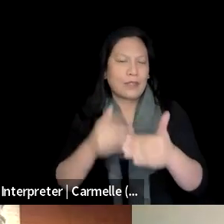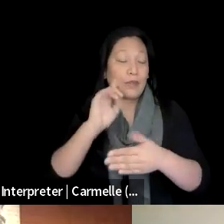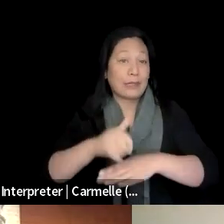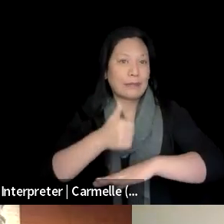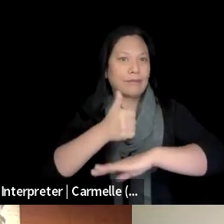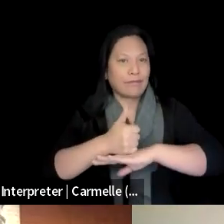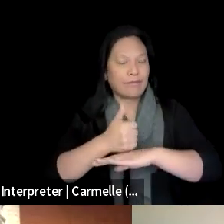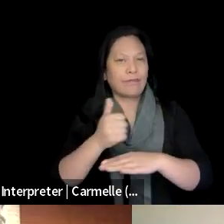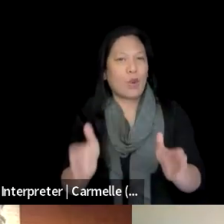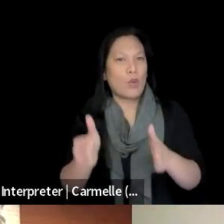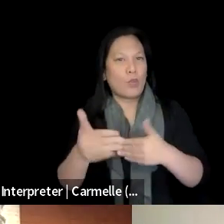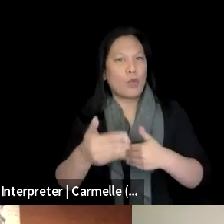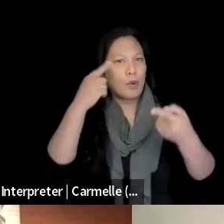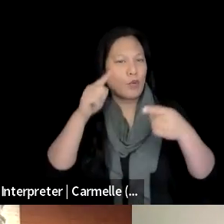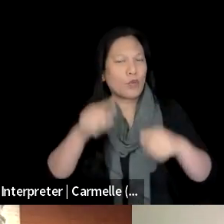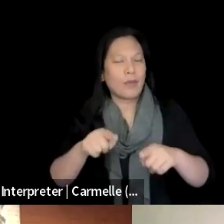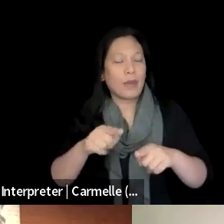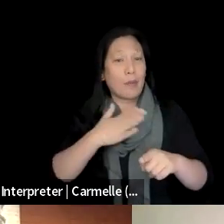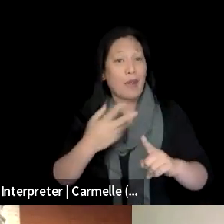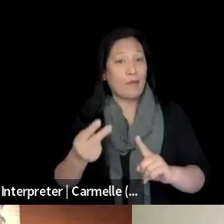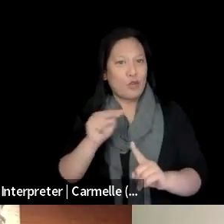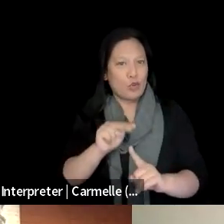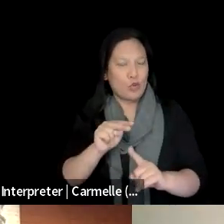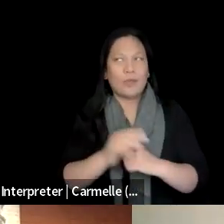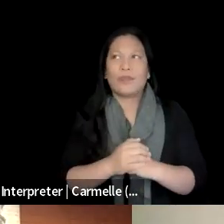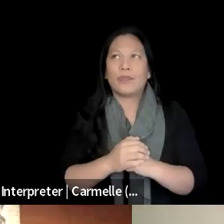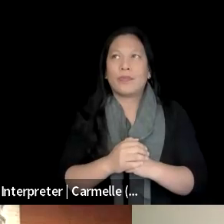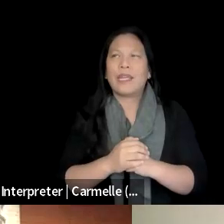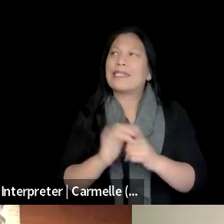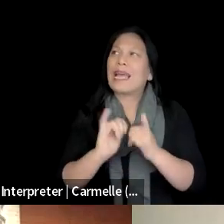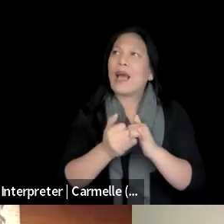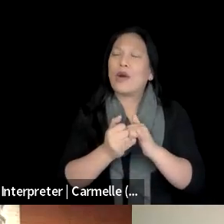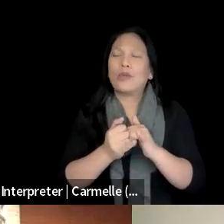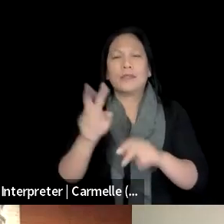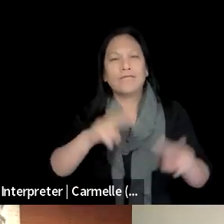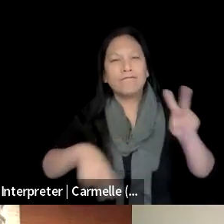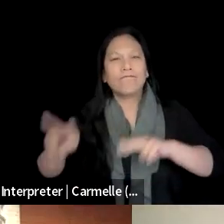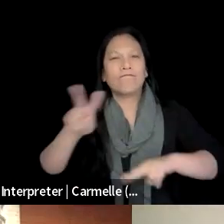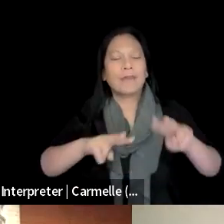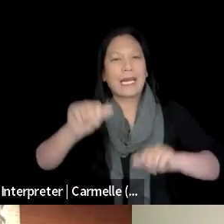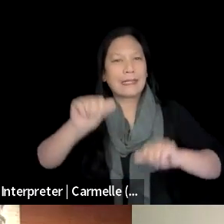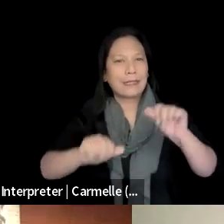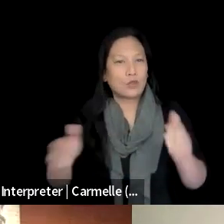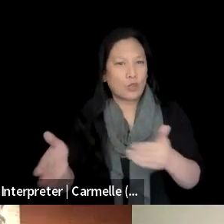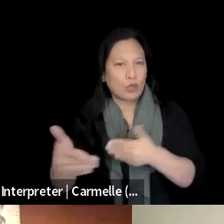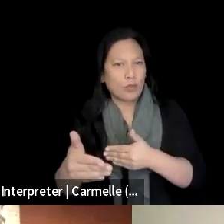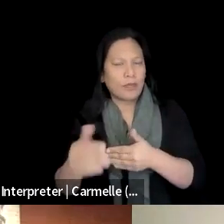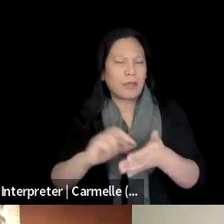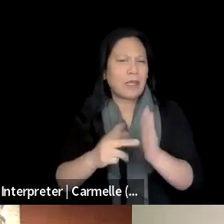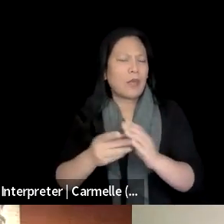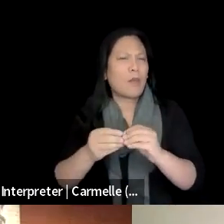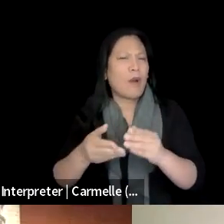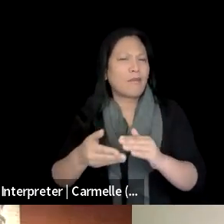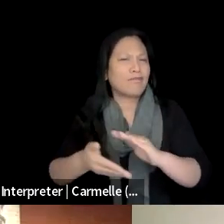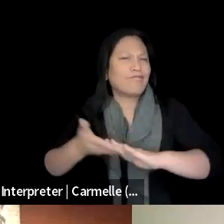is that I think of it as like a tool to assess rooms efficiently. So like 100 years ago when I was like working in schools and had